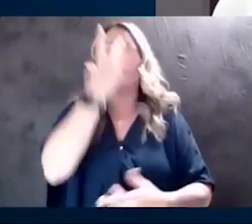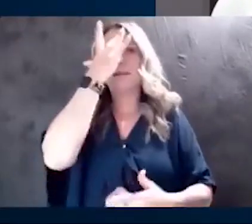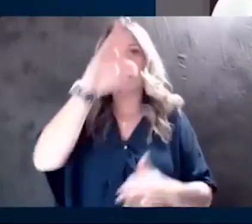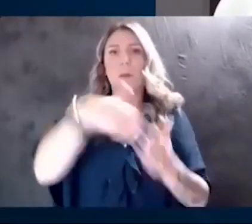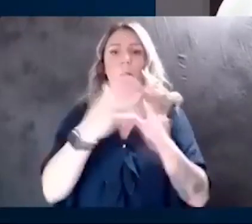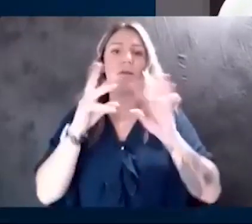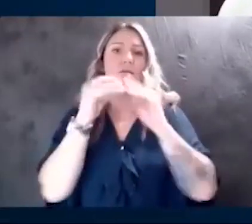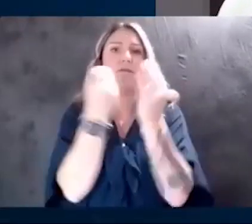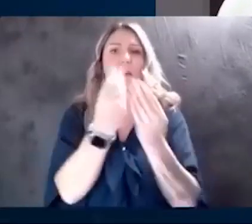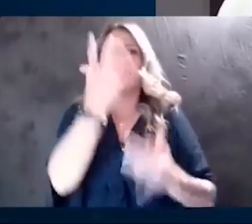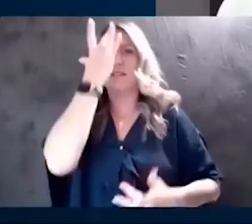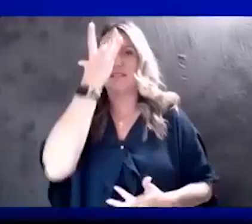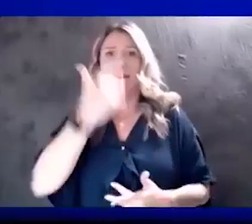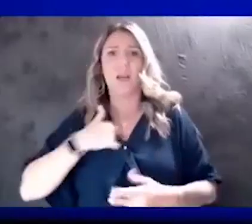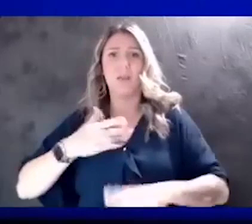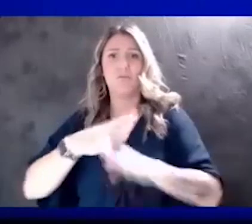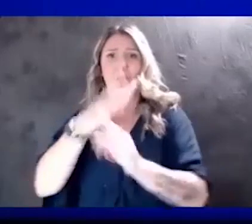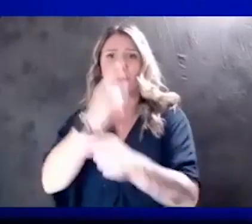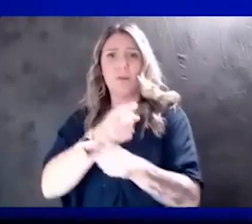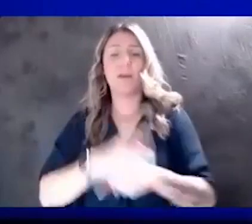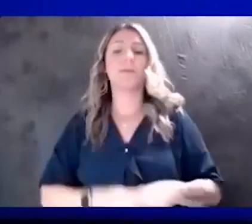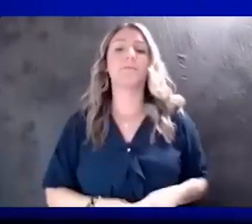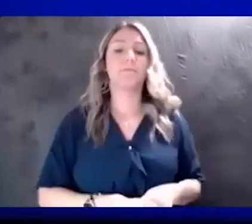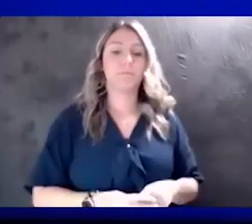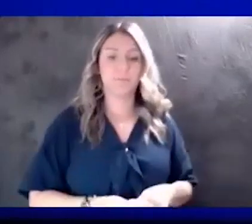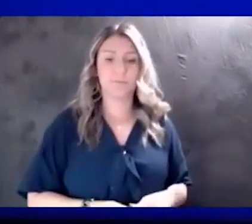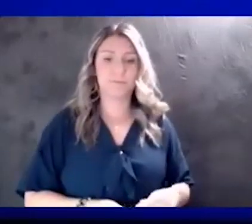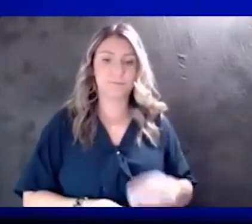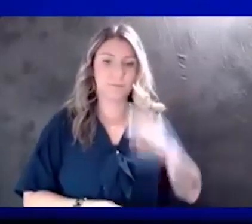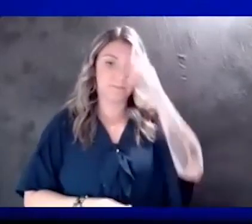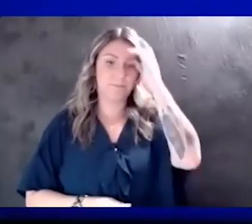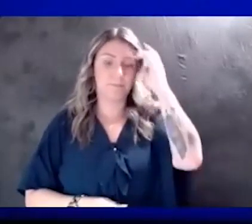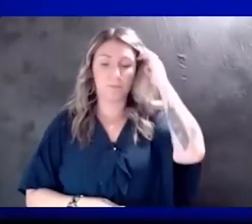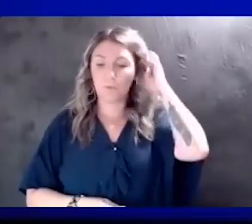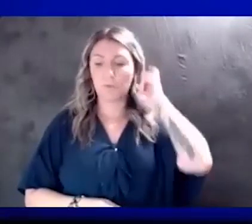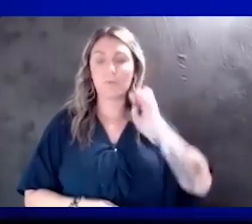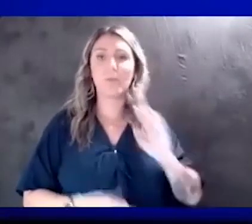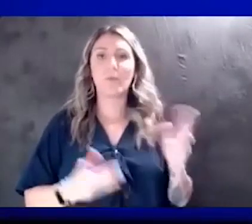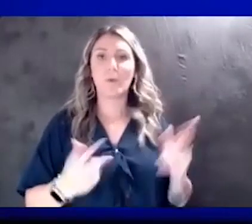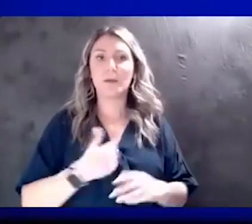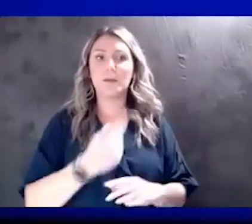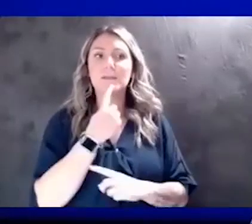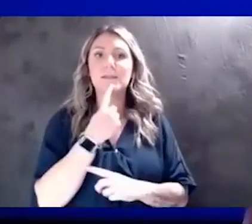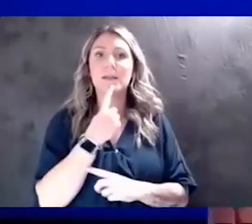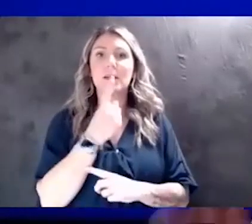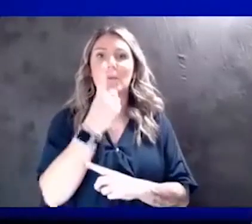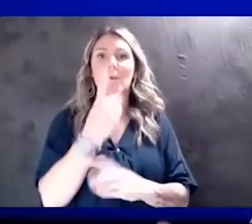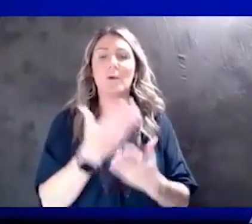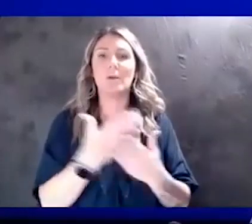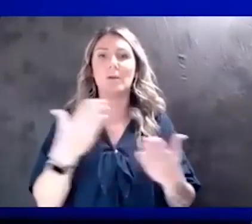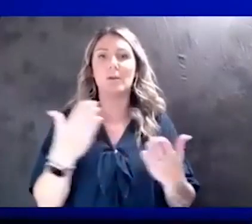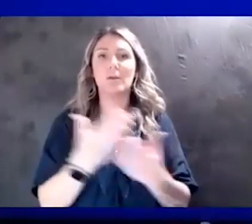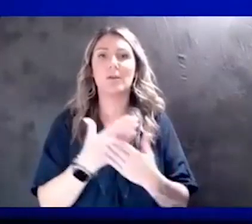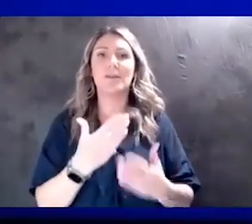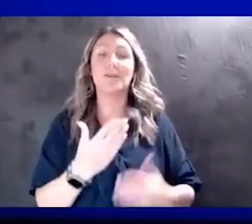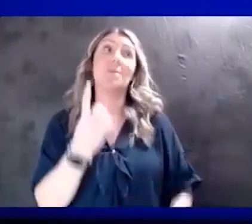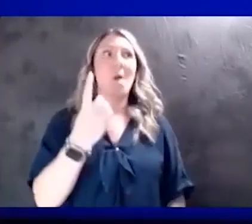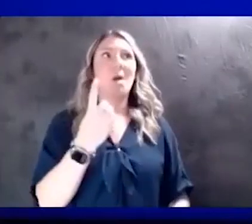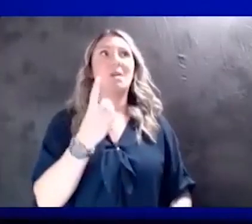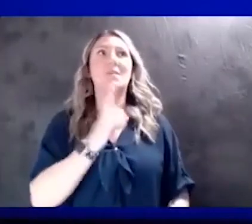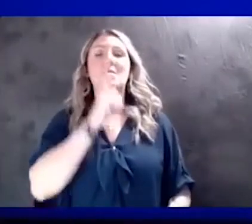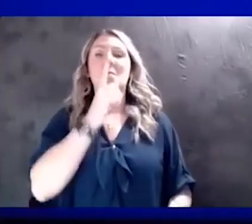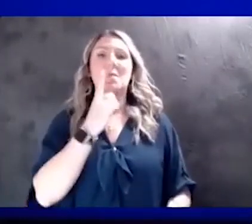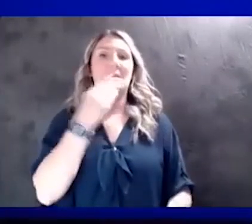right? Yeah. Dr. Barr? Yeah, and I would just say the one really good thing with one of the really good things with